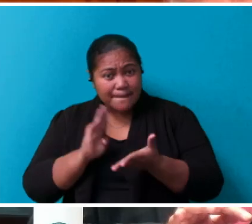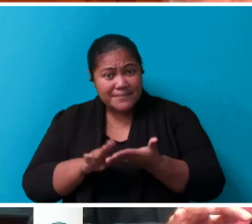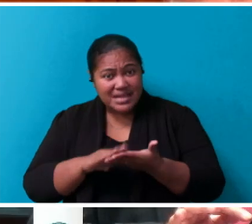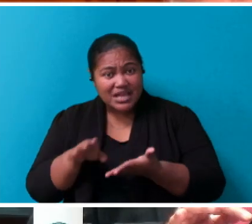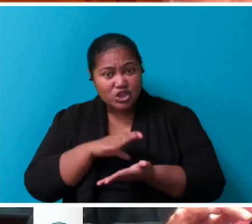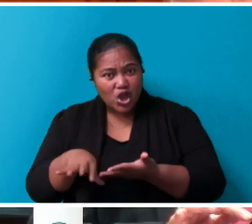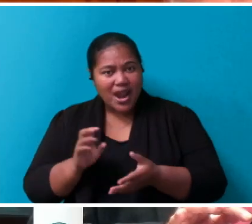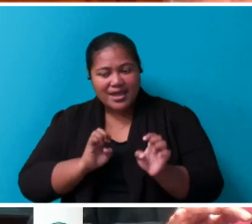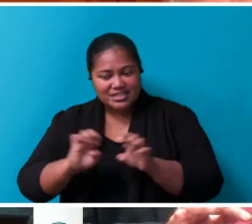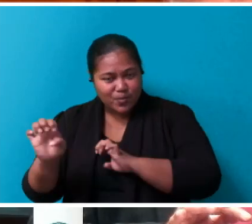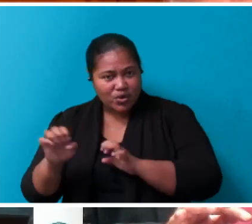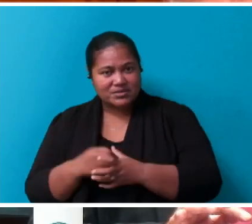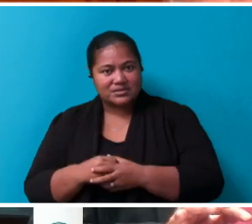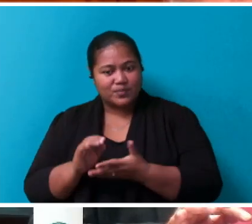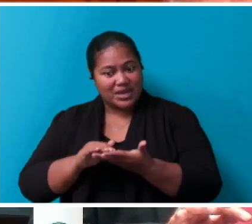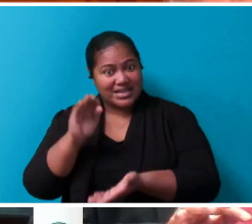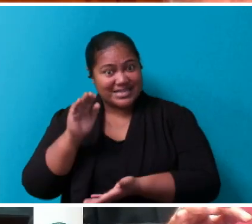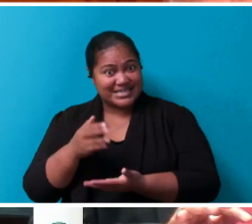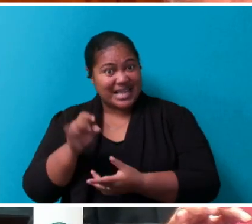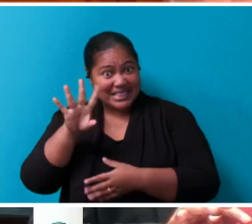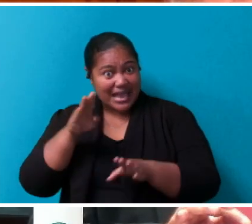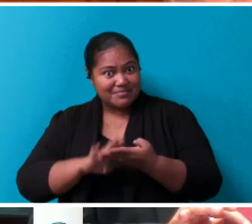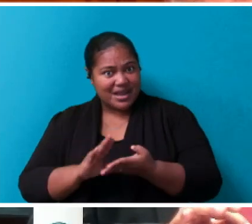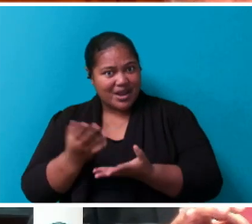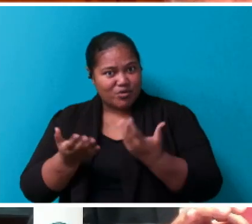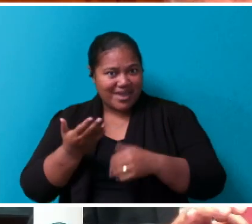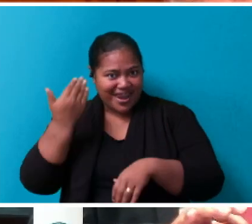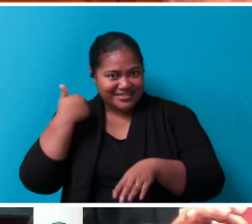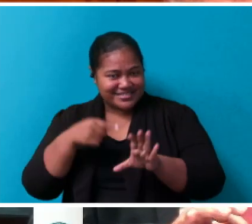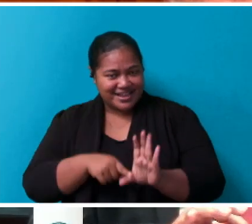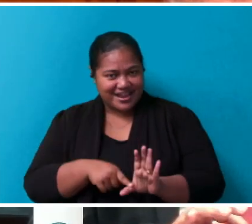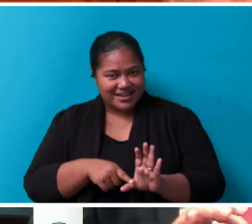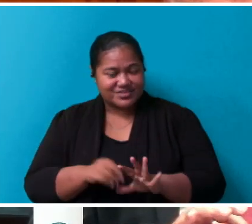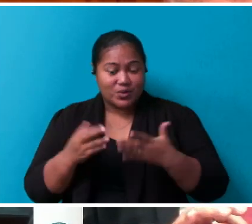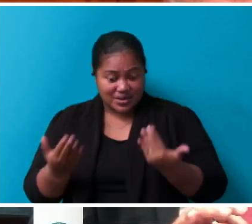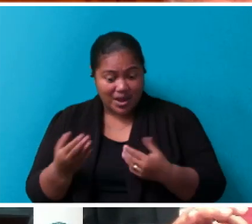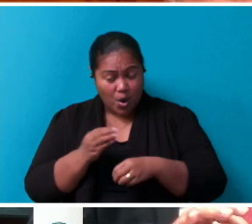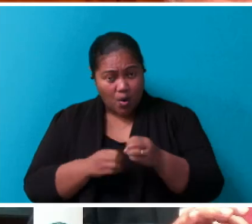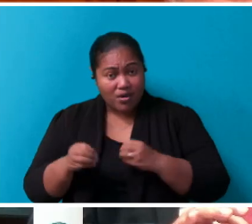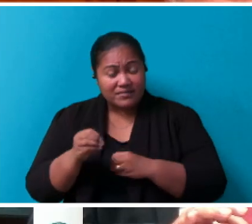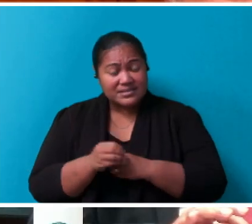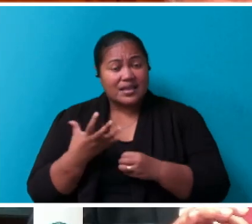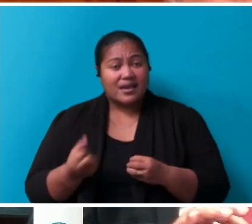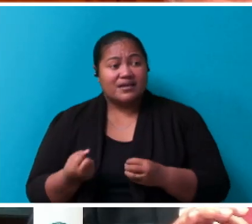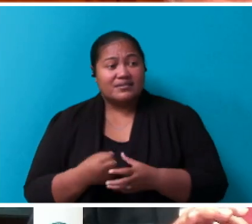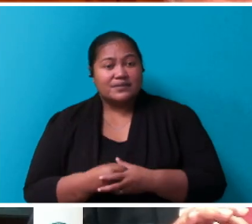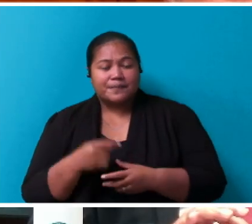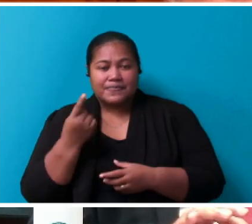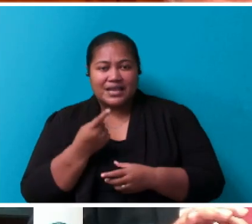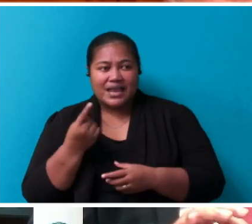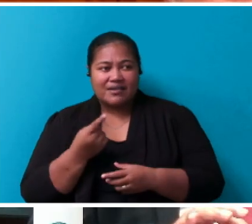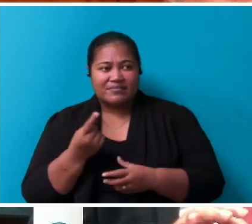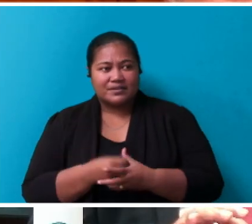of 10 million compared to the same period last year. Similarly, the office has facilitated 11